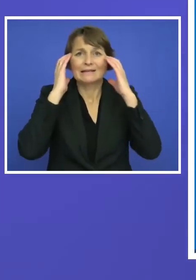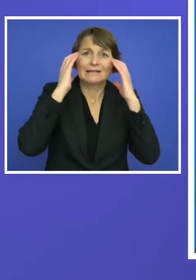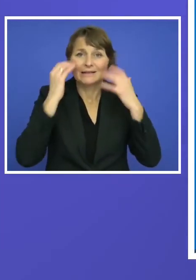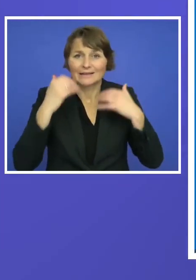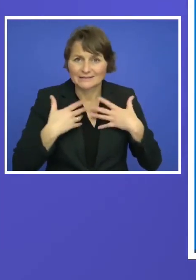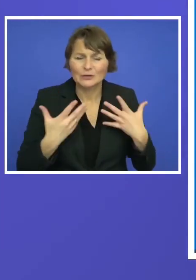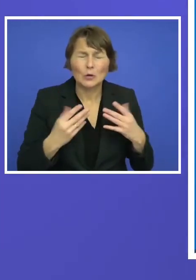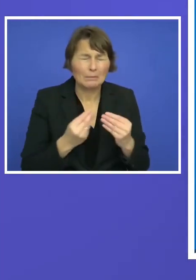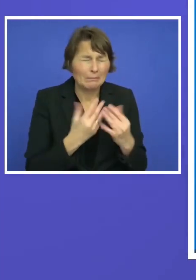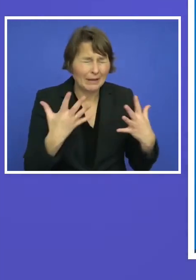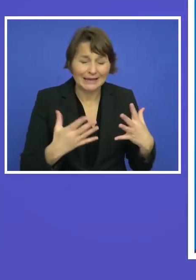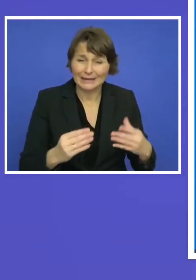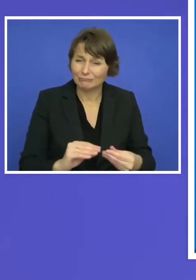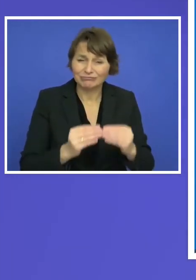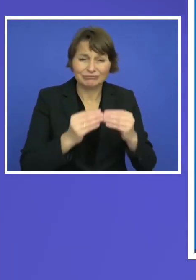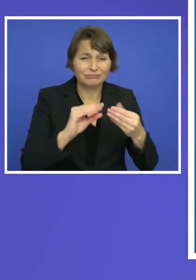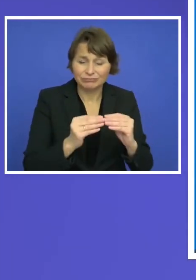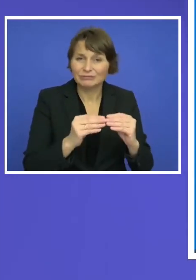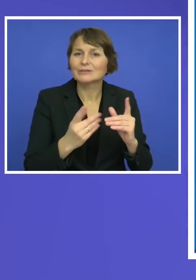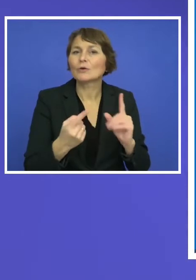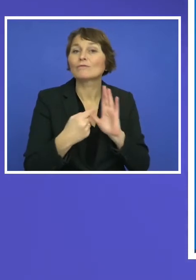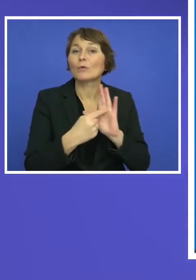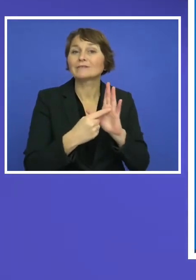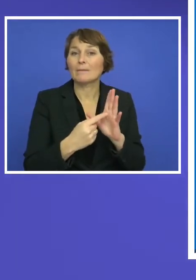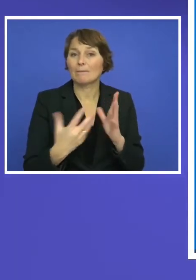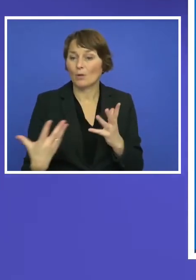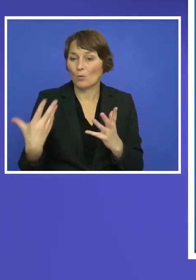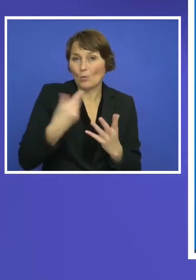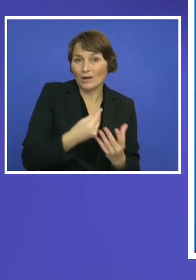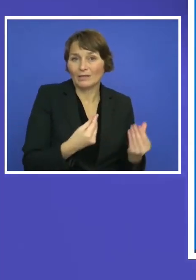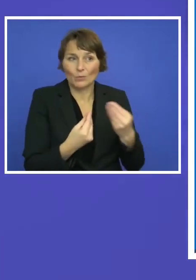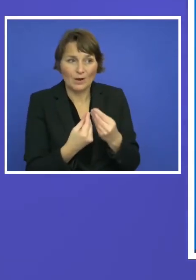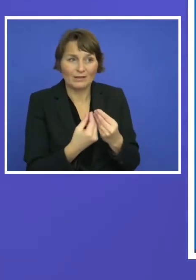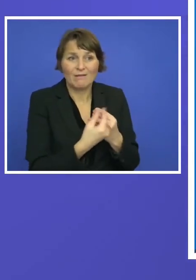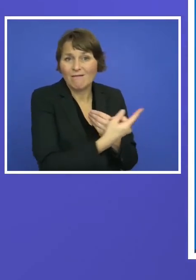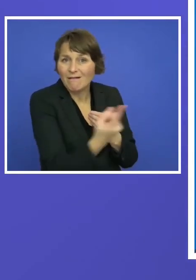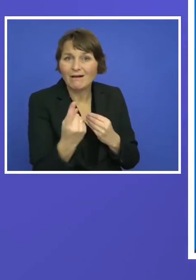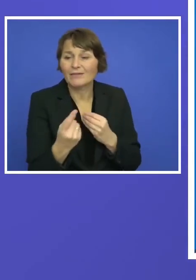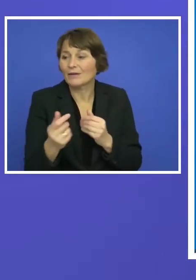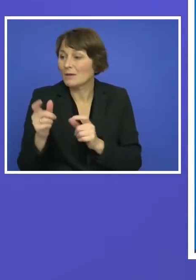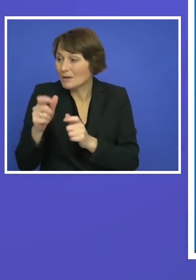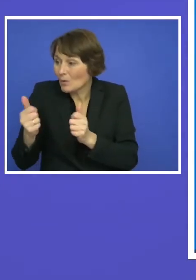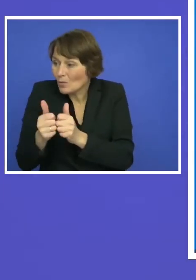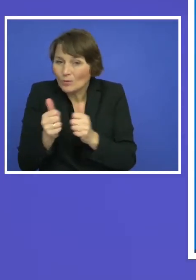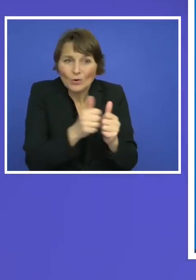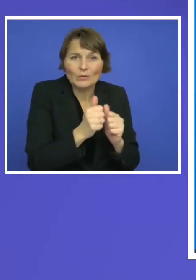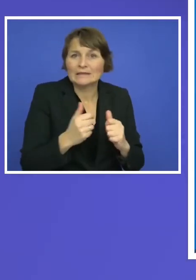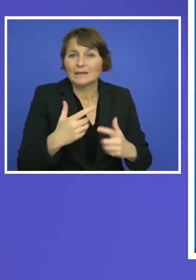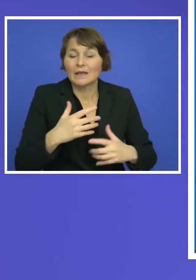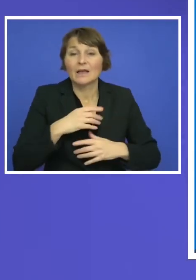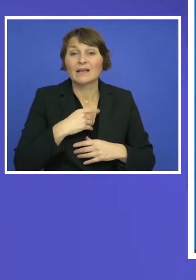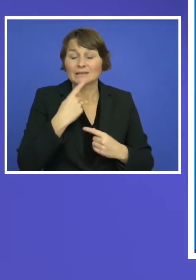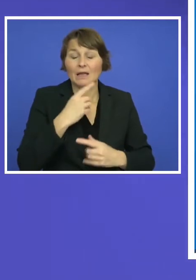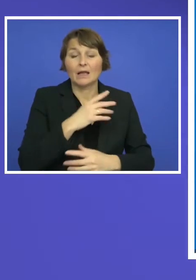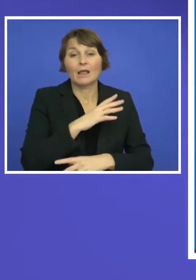challenges in collaborating with their colleagues. they express a lot of exhaustion,